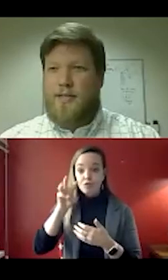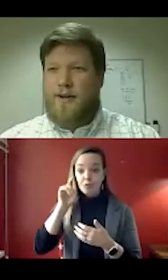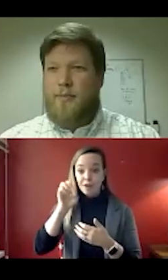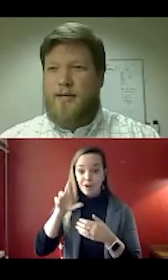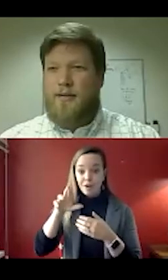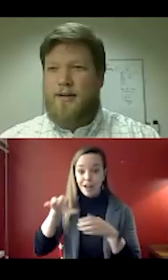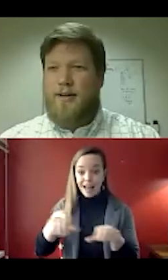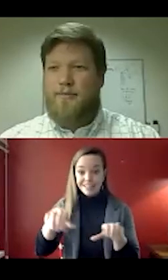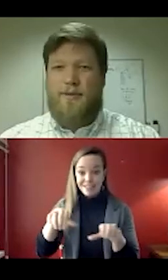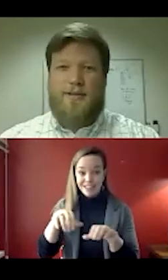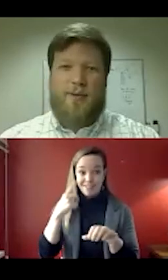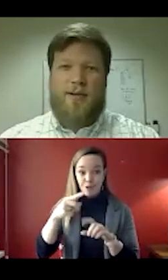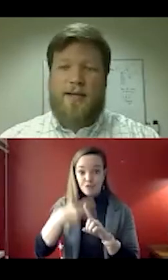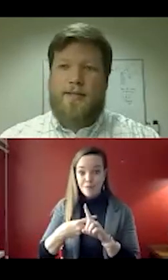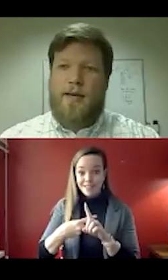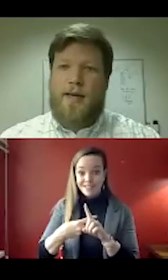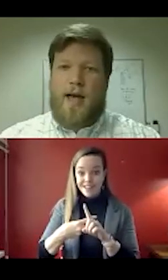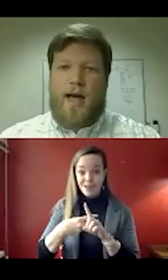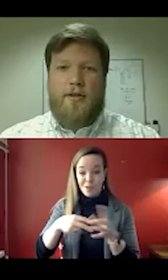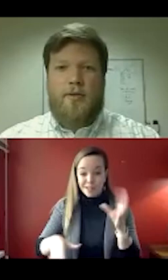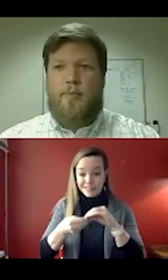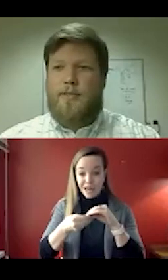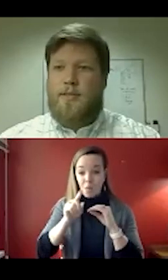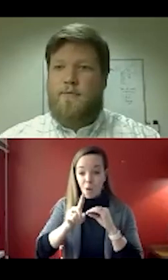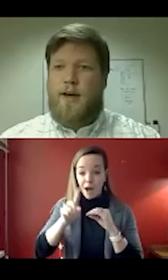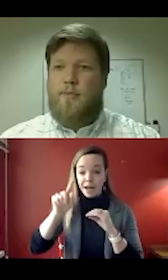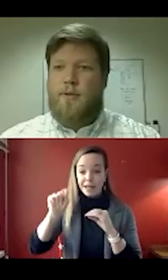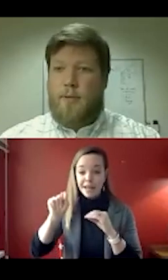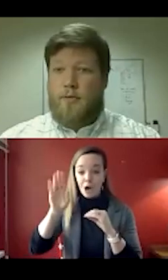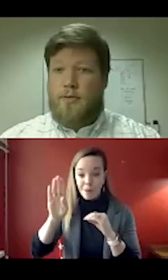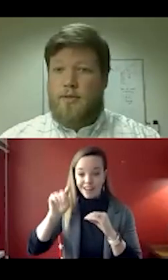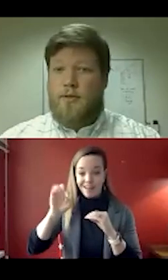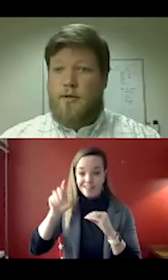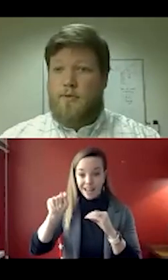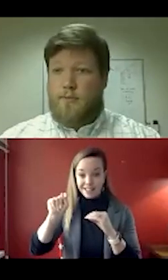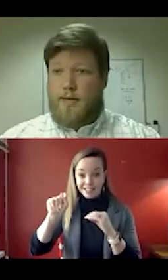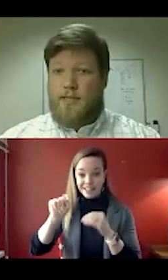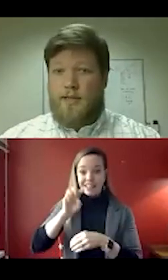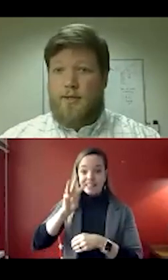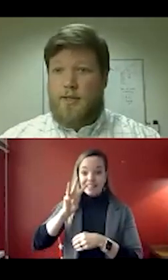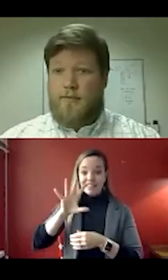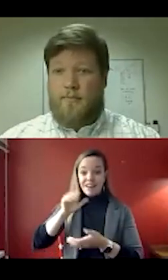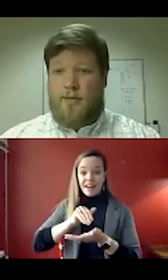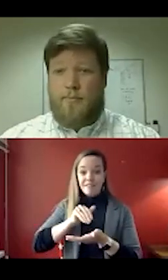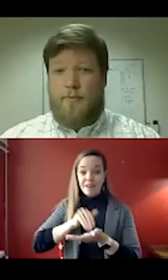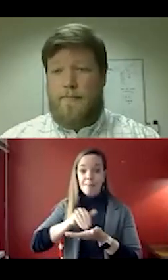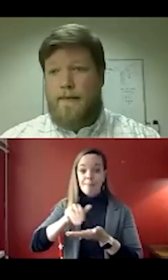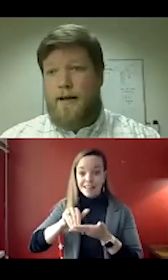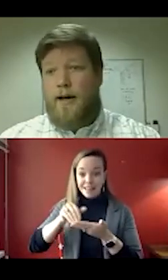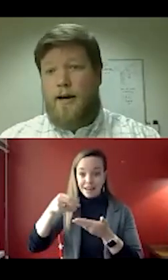under a terabyte of texts, and included about 65 million posts from 17 million different